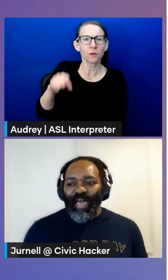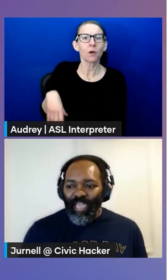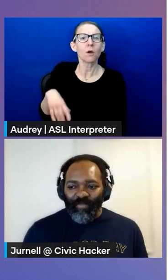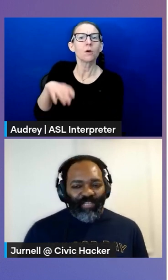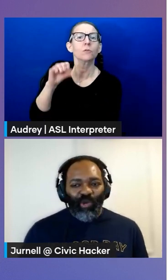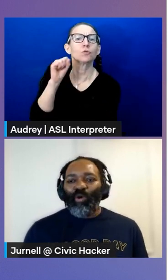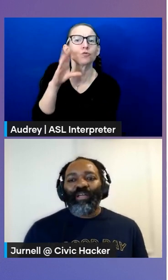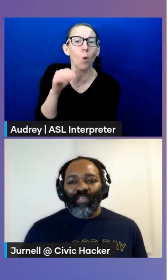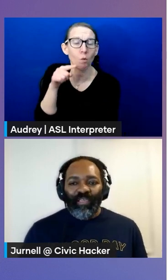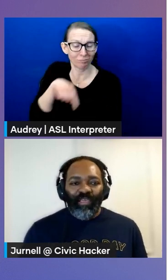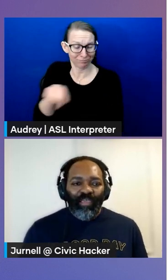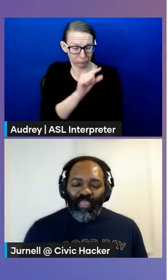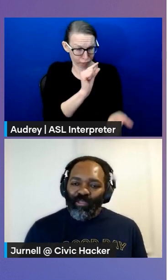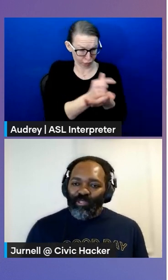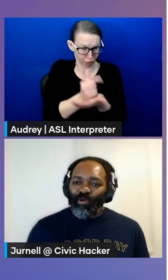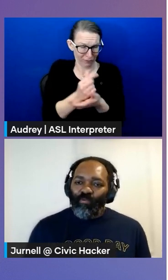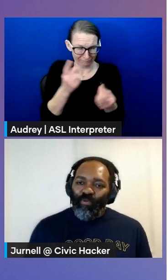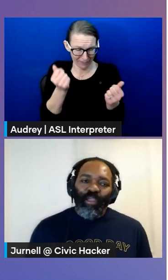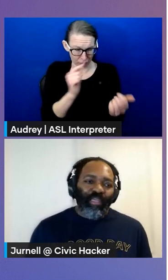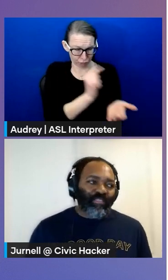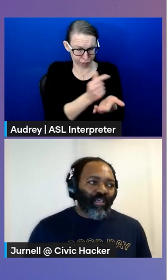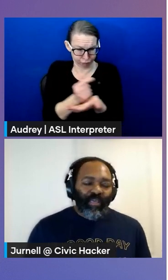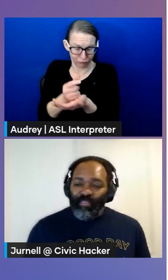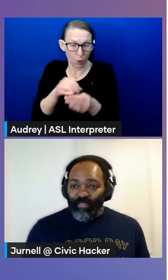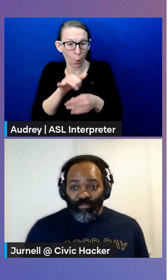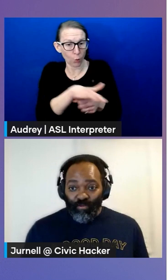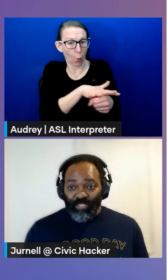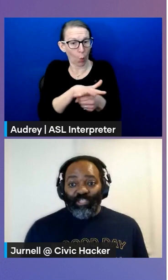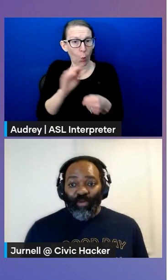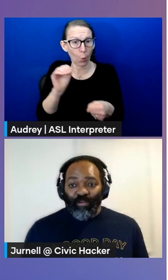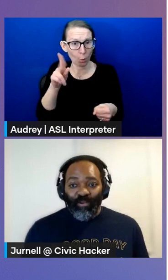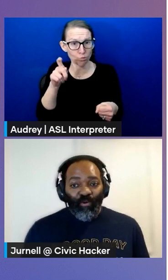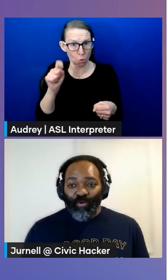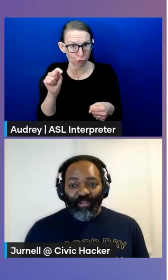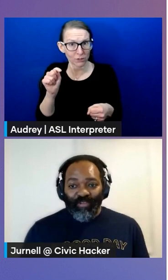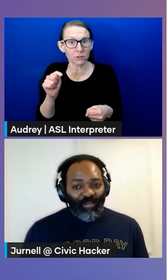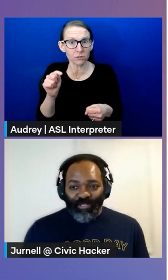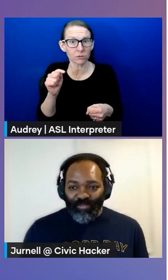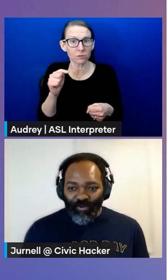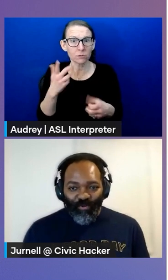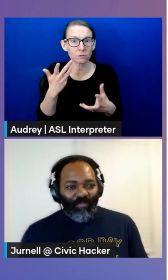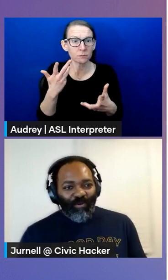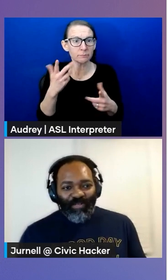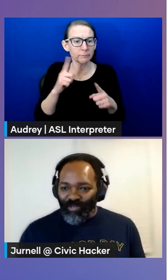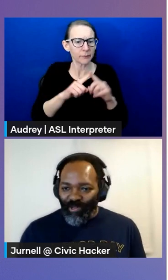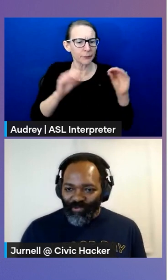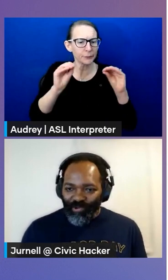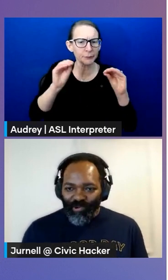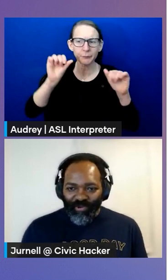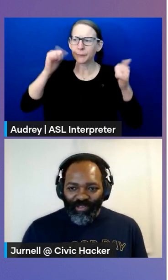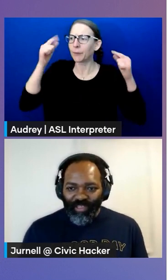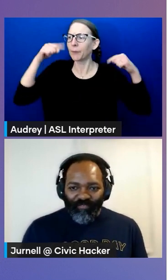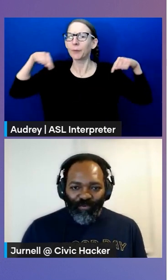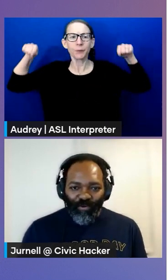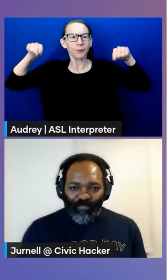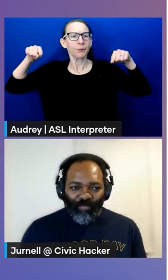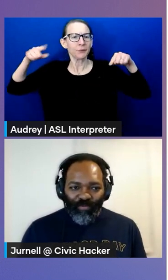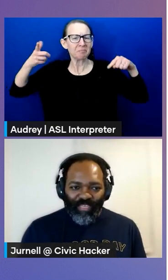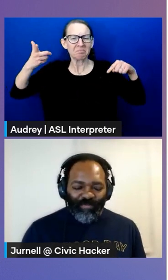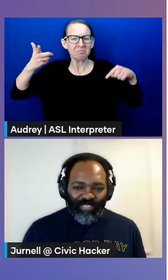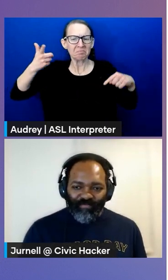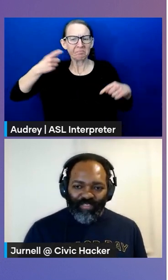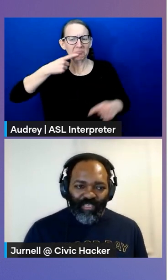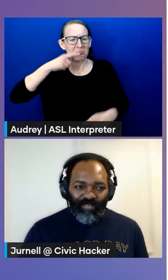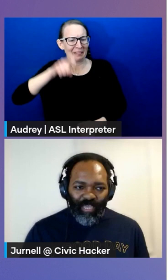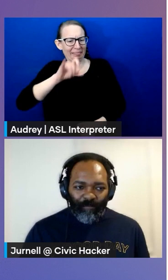at a time and quickly in those local markets, saturated. No employers are no longer looking for people